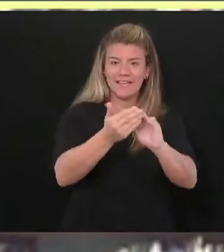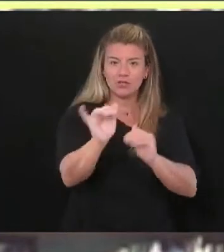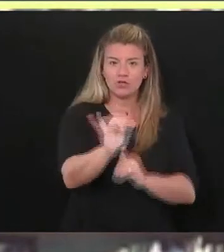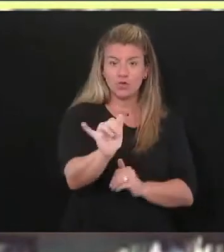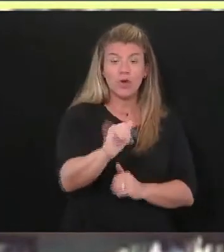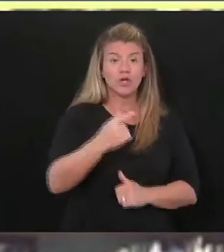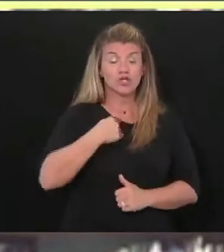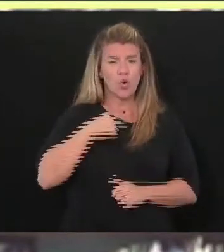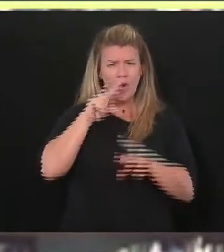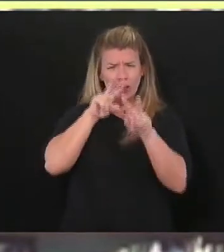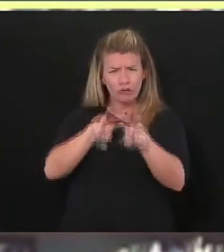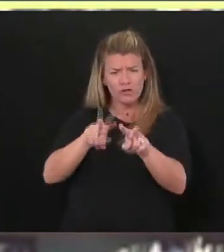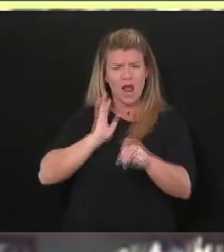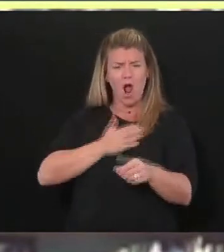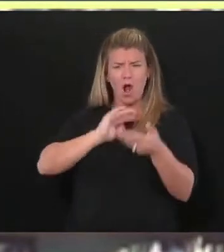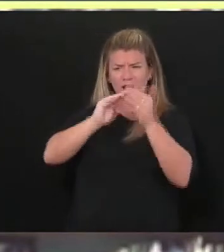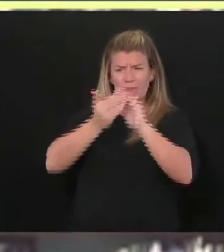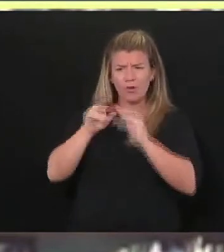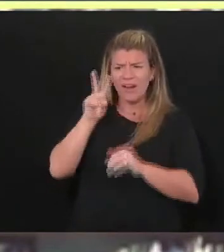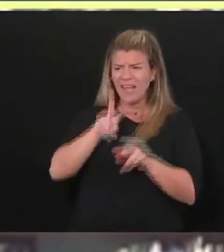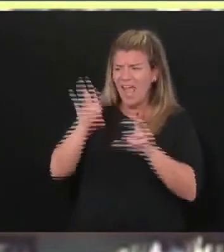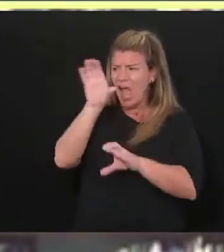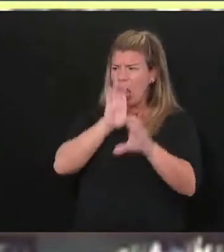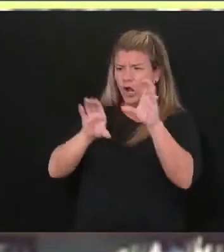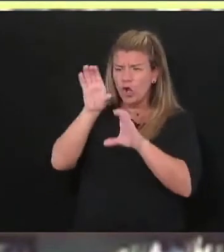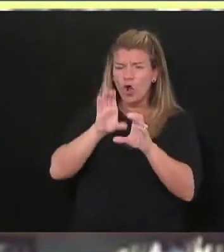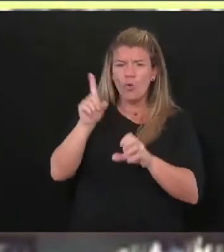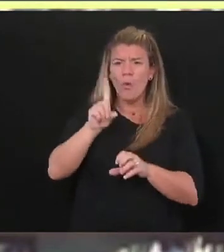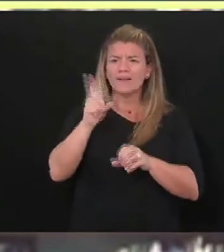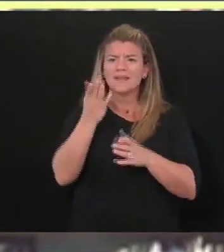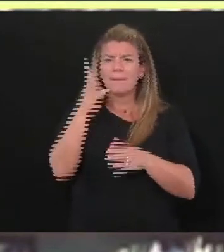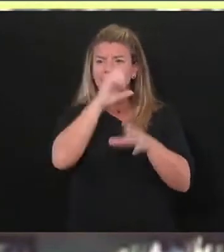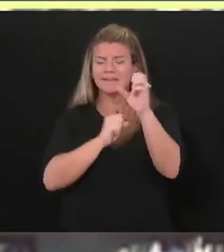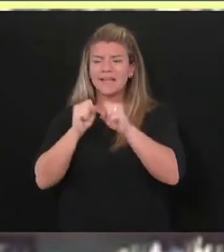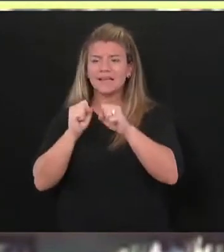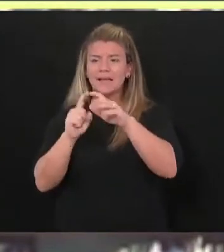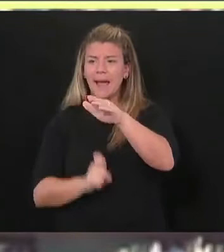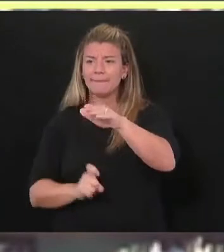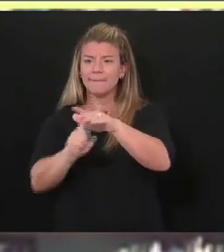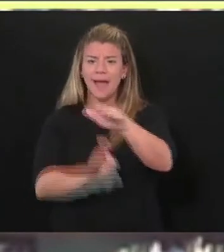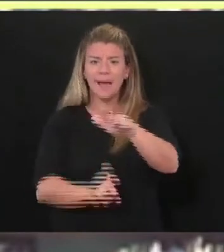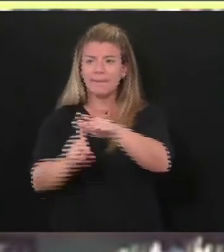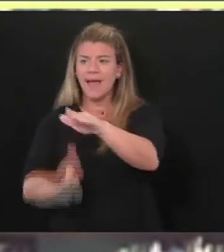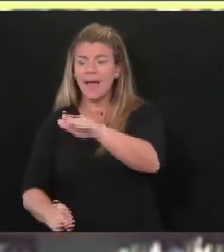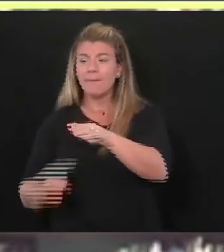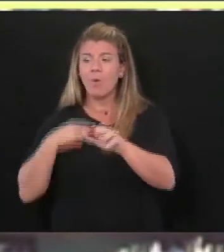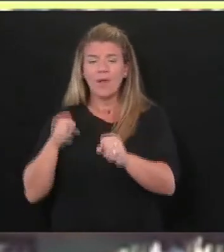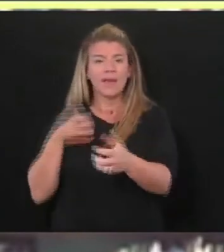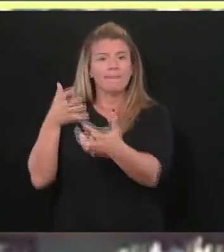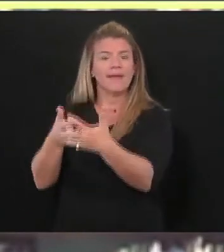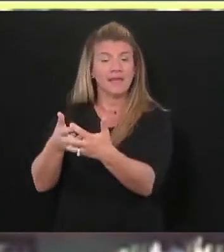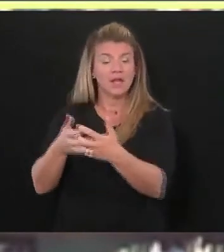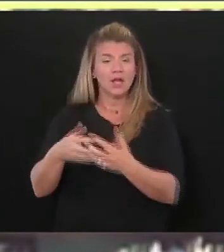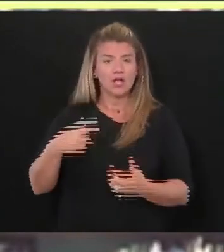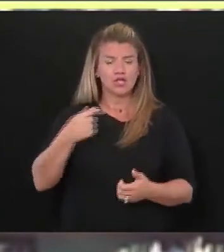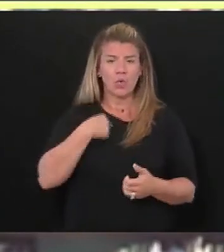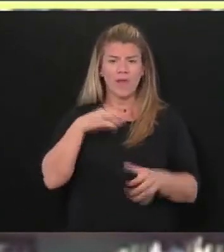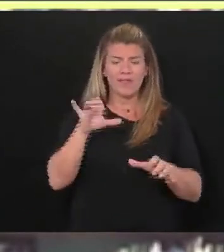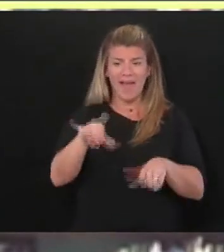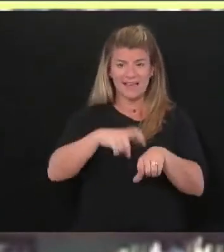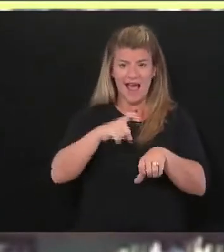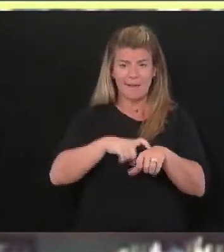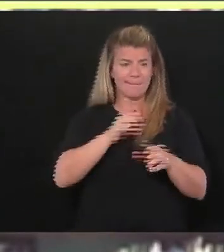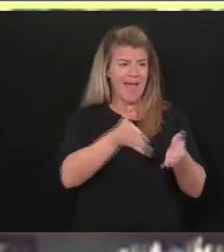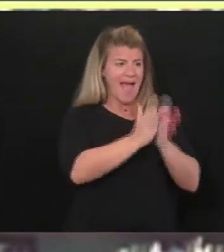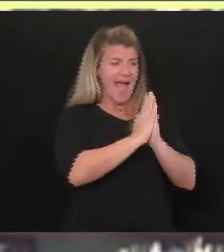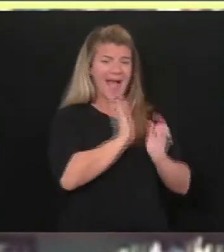community and looked for gaps and for needs that we could meet. And then we did an inventory of our congregation to see what